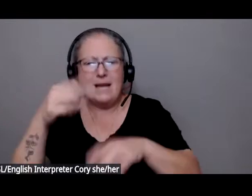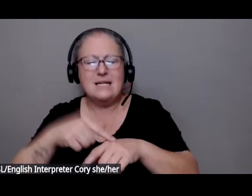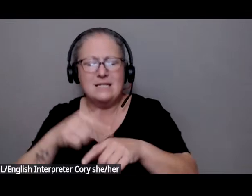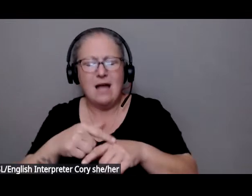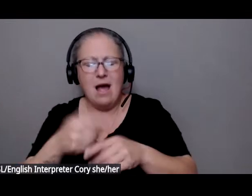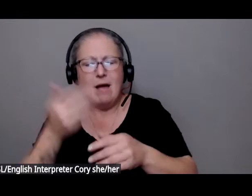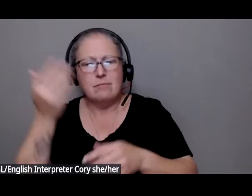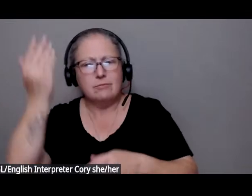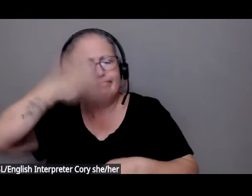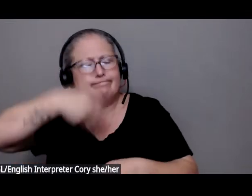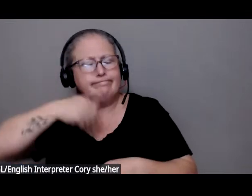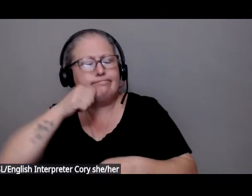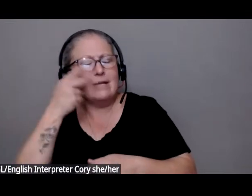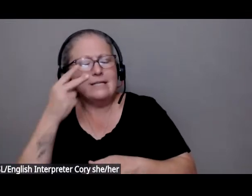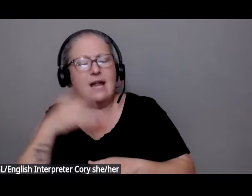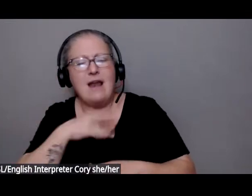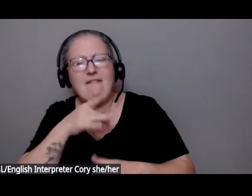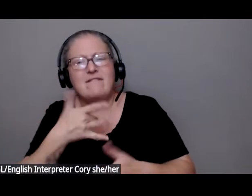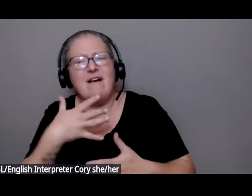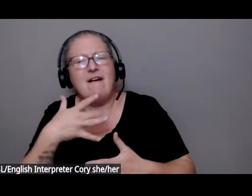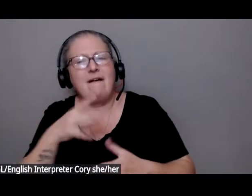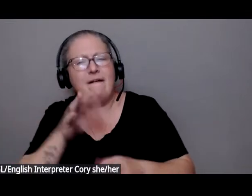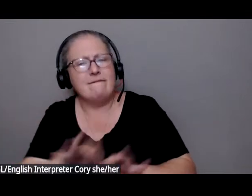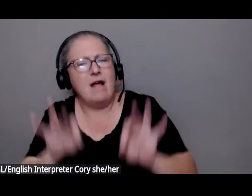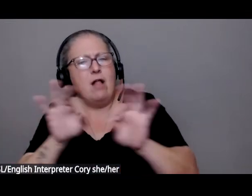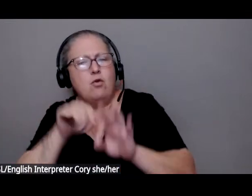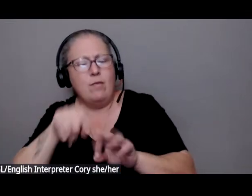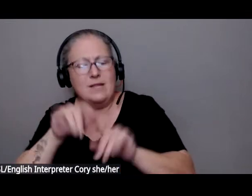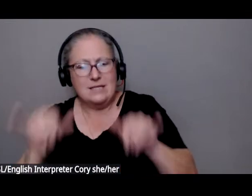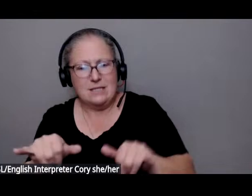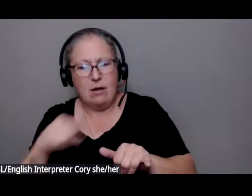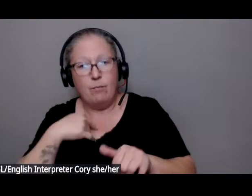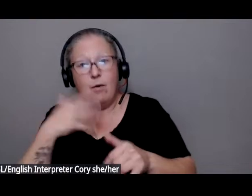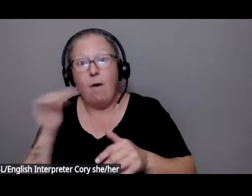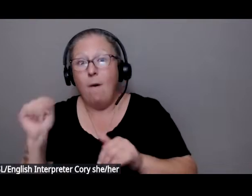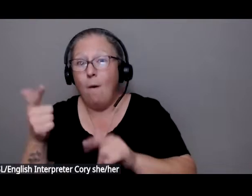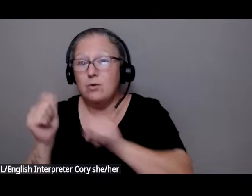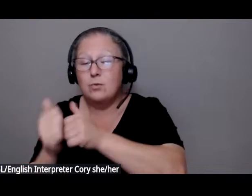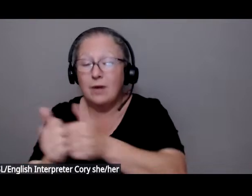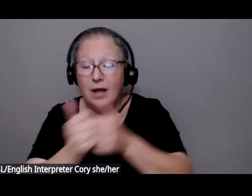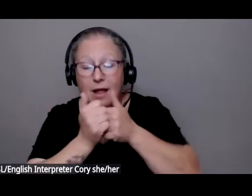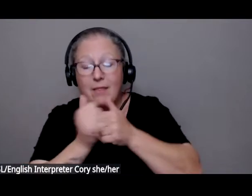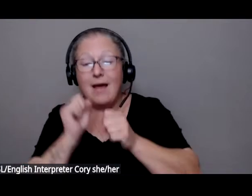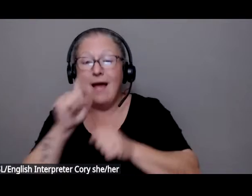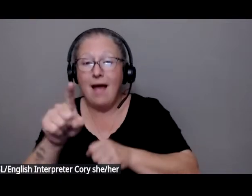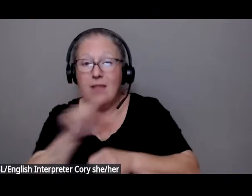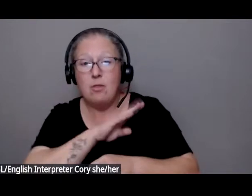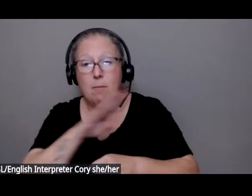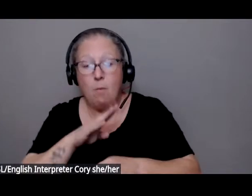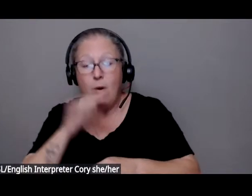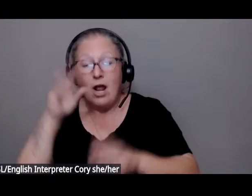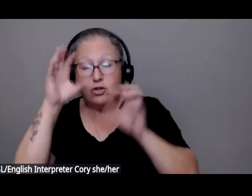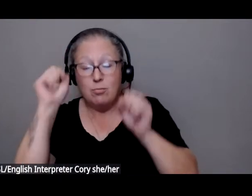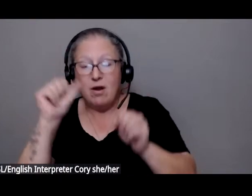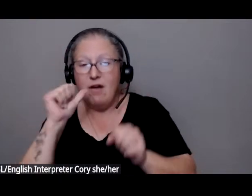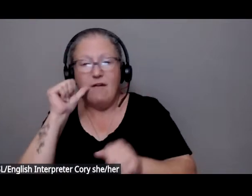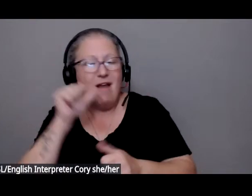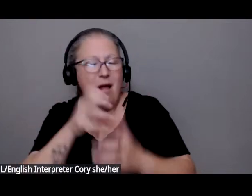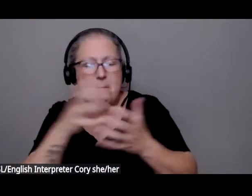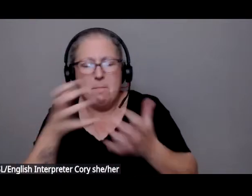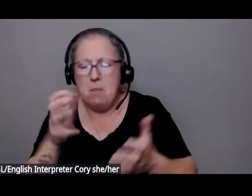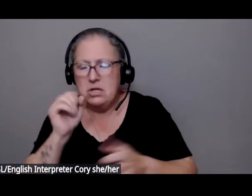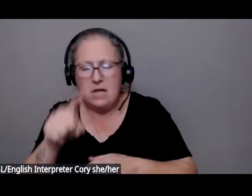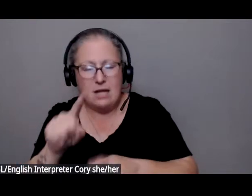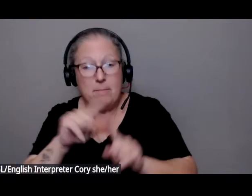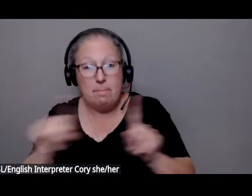are expected to do much, and truthfully, as a collective group, we ask the board and our superintendents for so little. However, over the last several